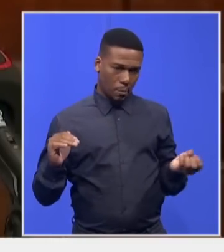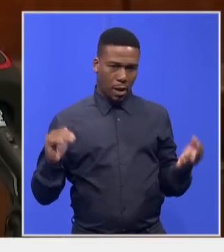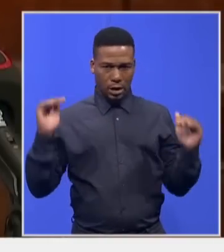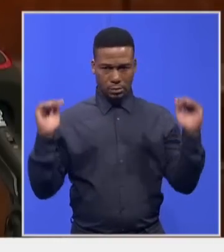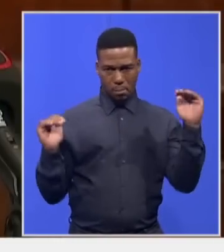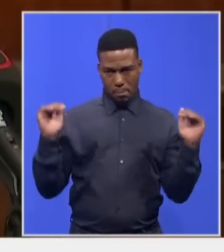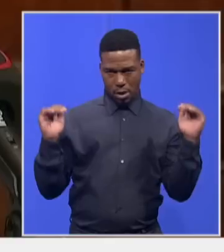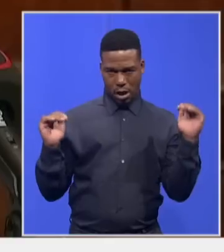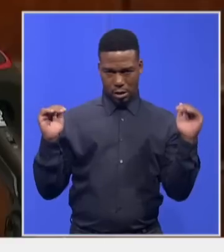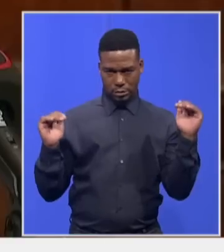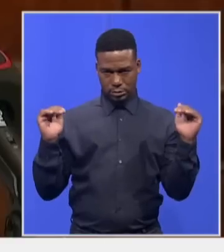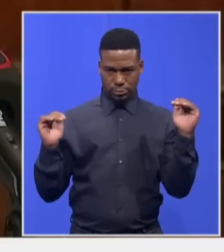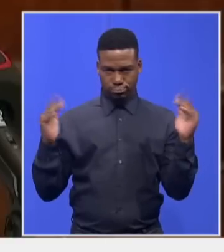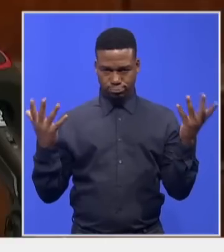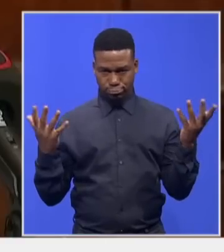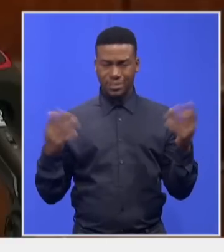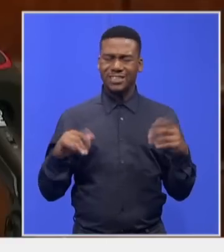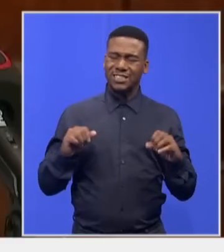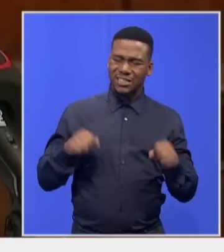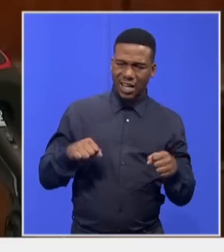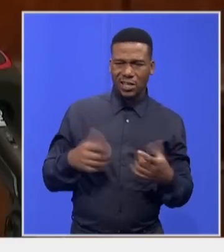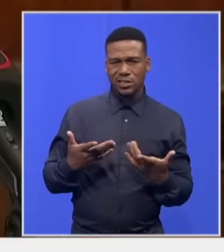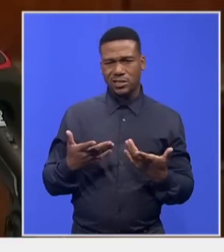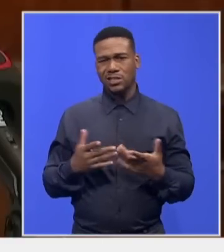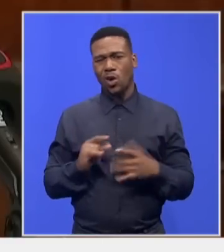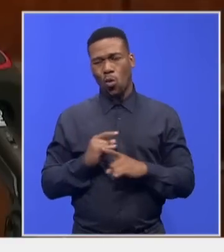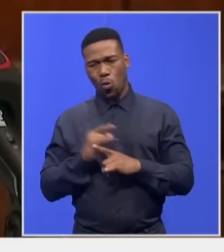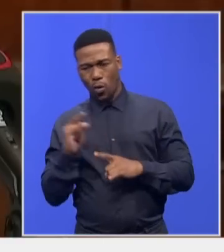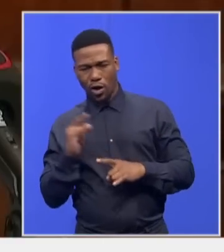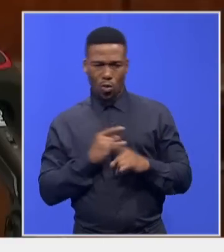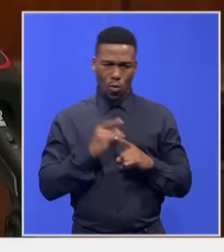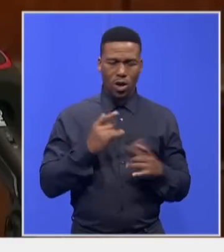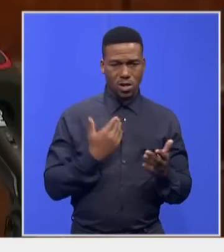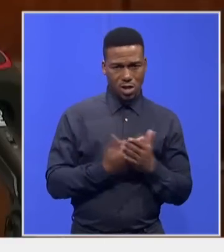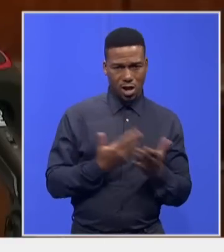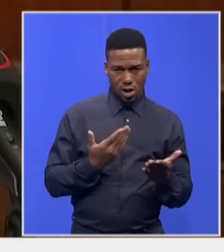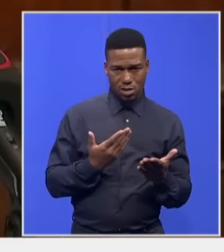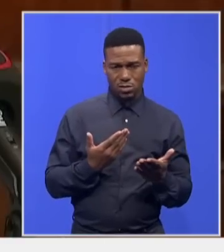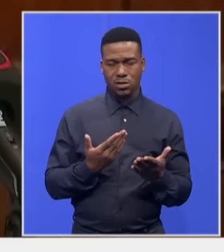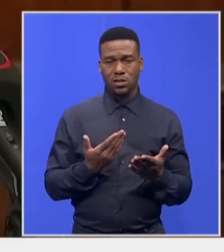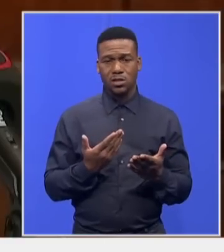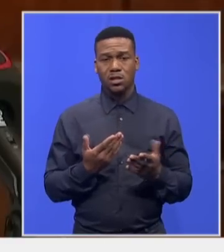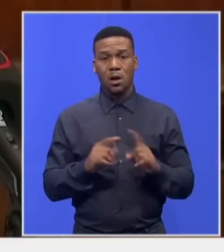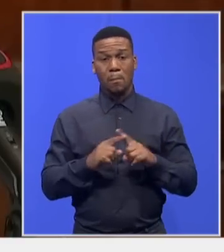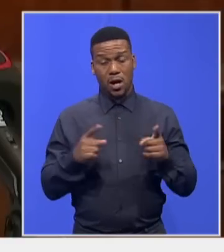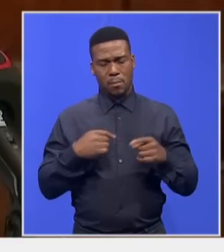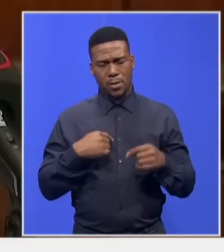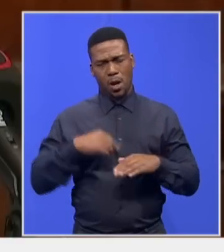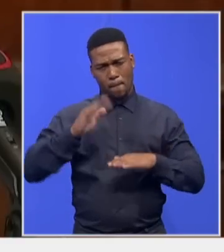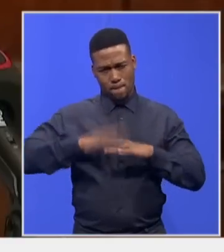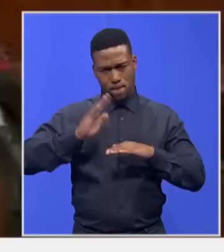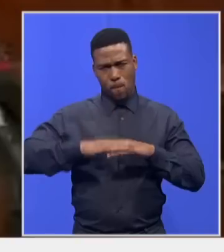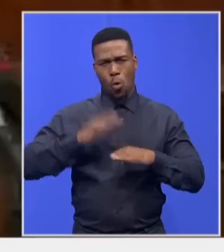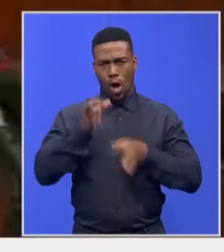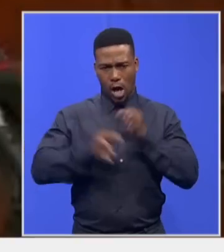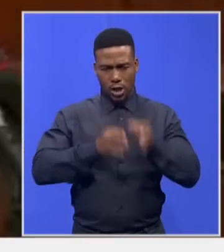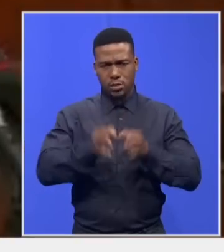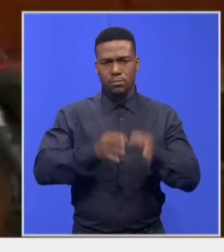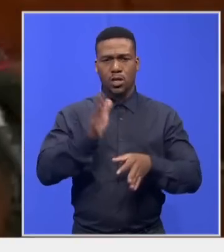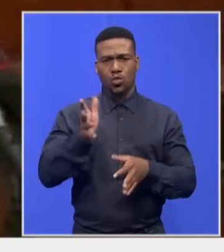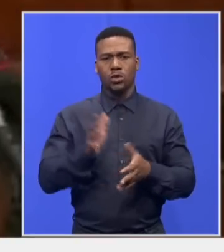easy wins on both sides, on the generation side and also on the demand side. I'll expand on what those easy wins